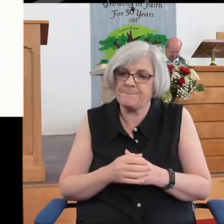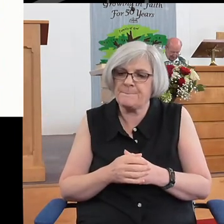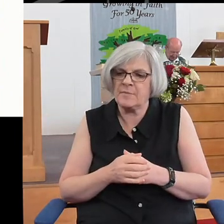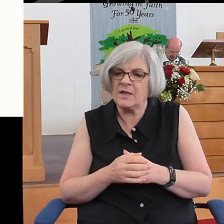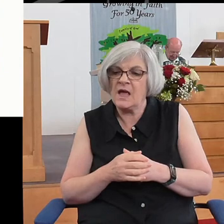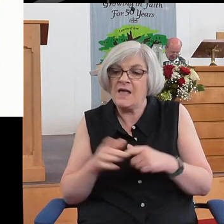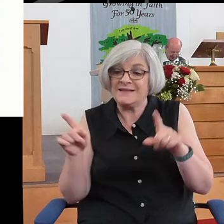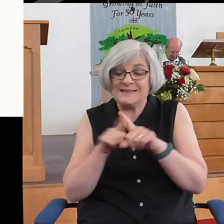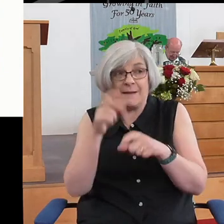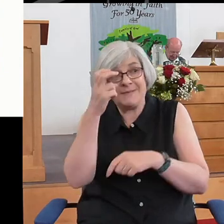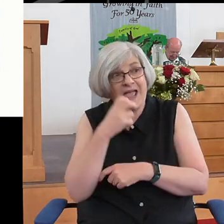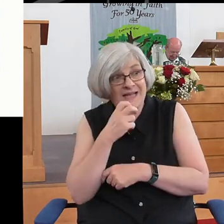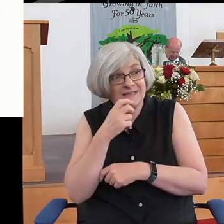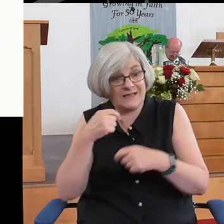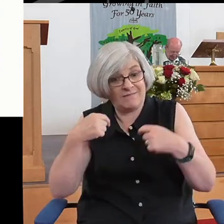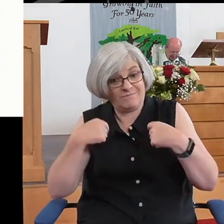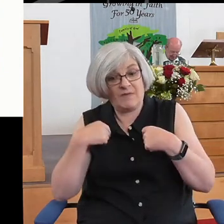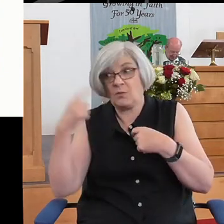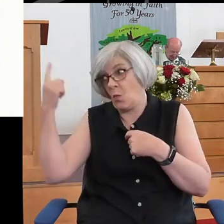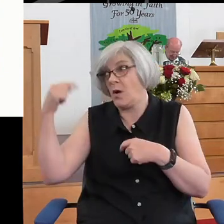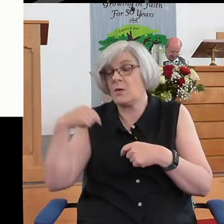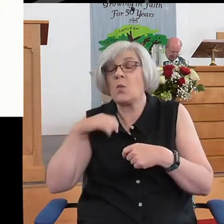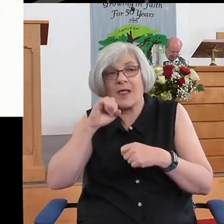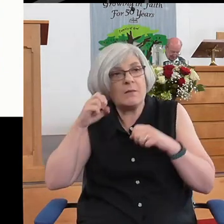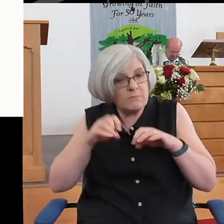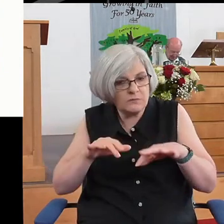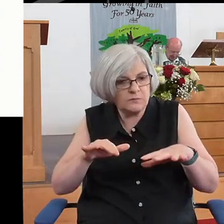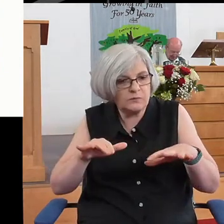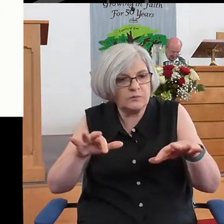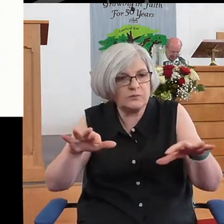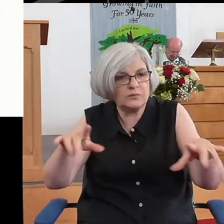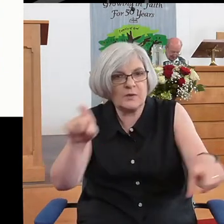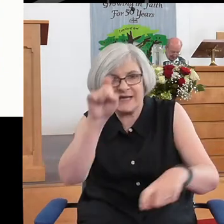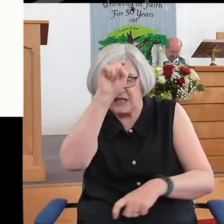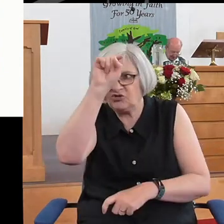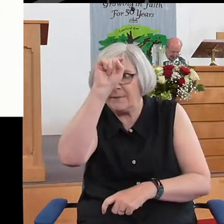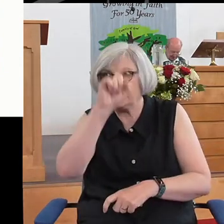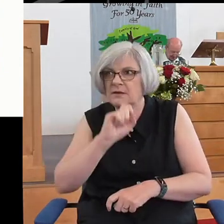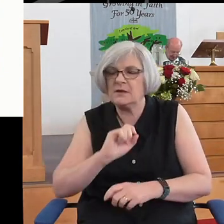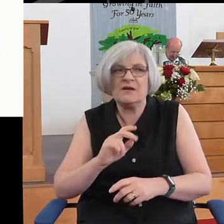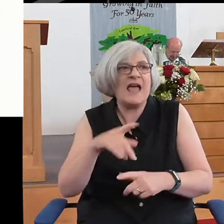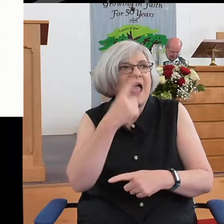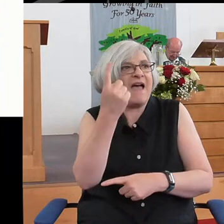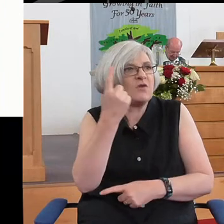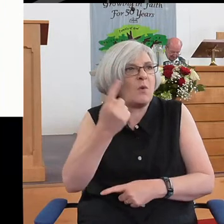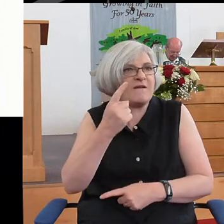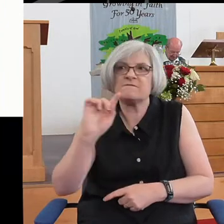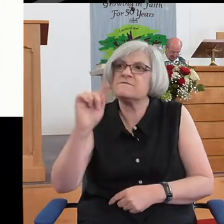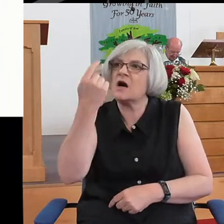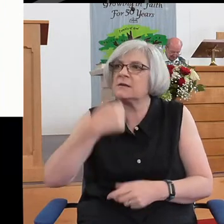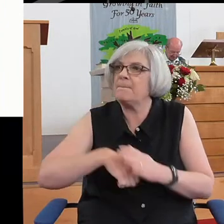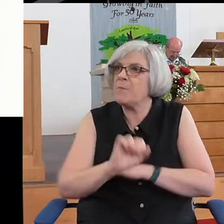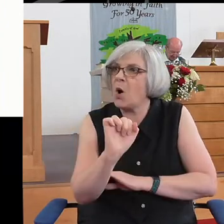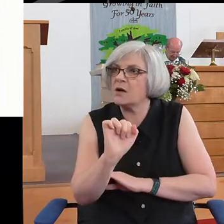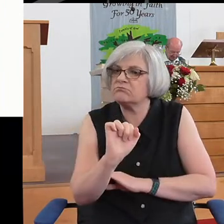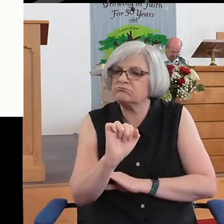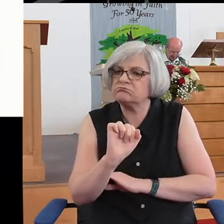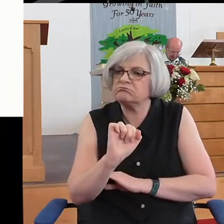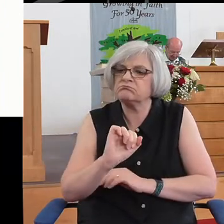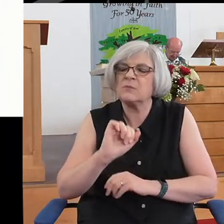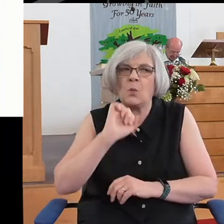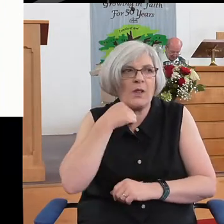On that same night, I will pass through Egypt and strike down every firstborn of both people